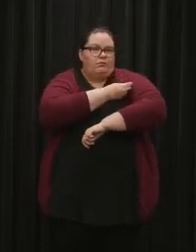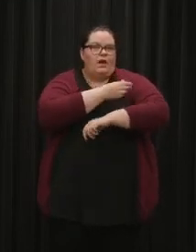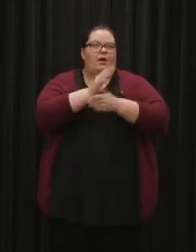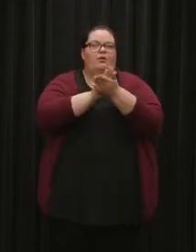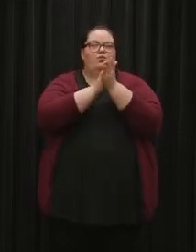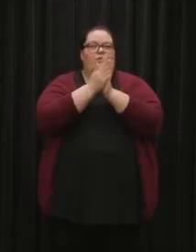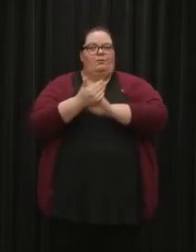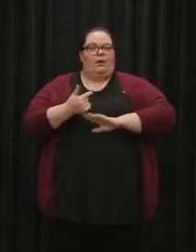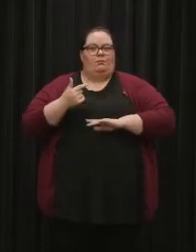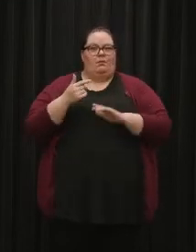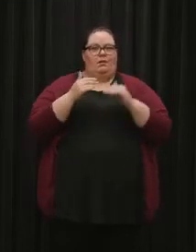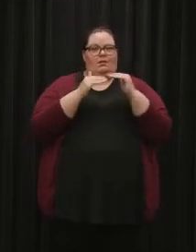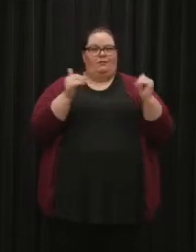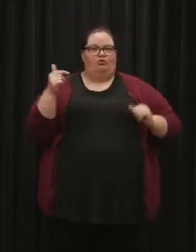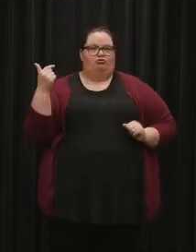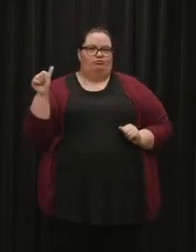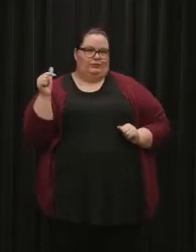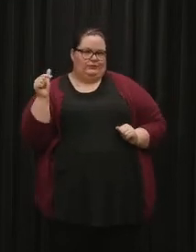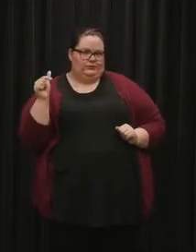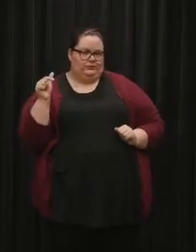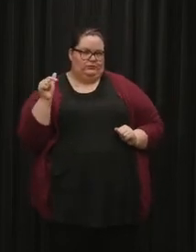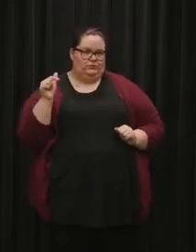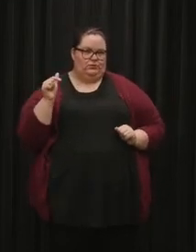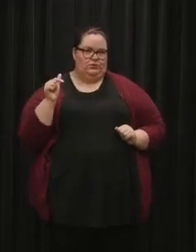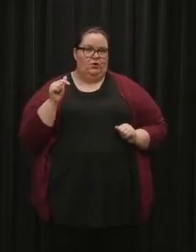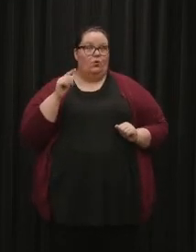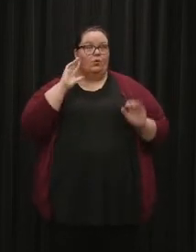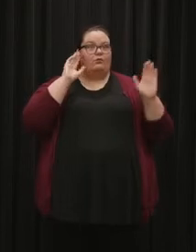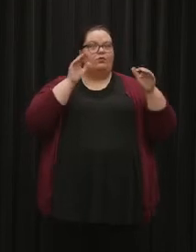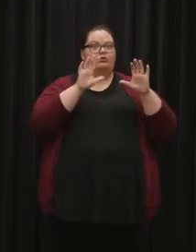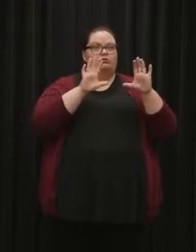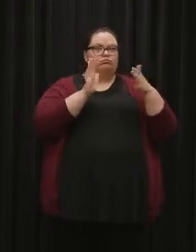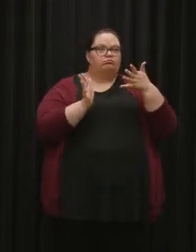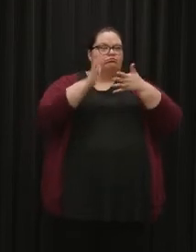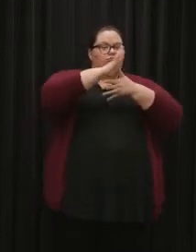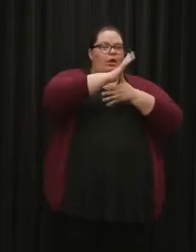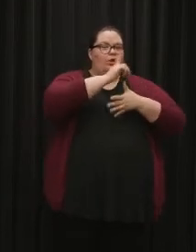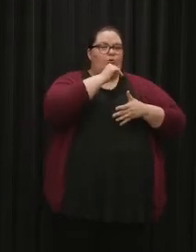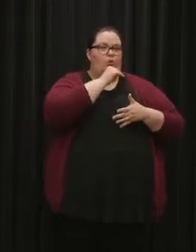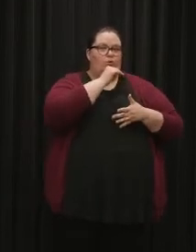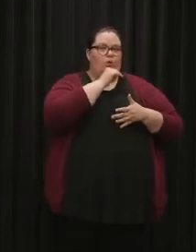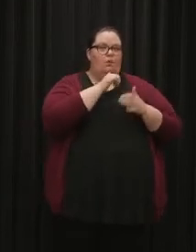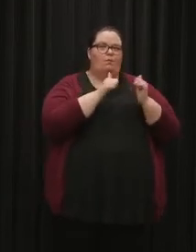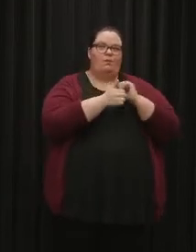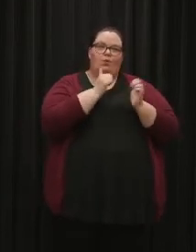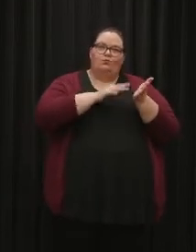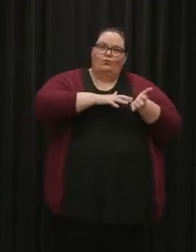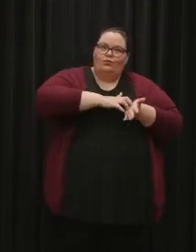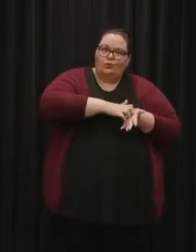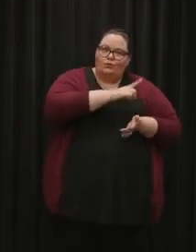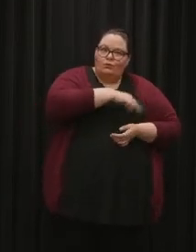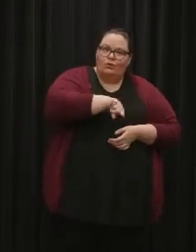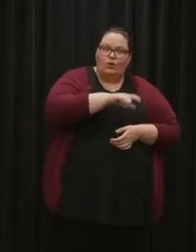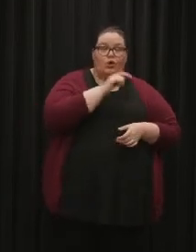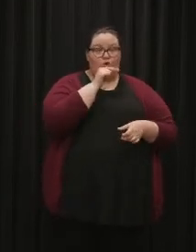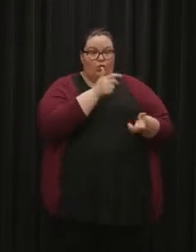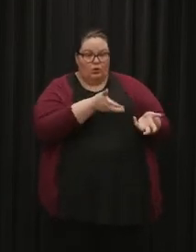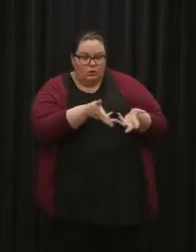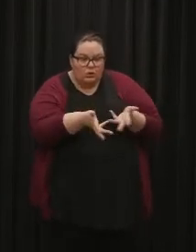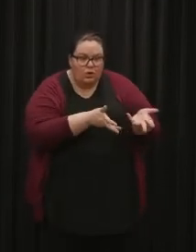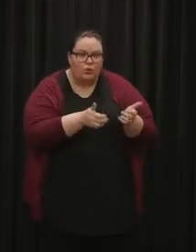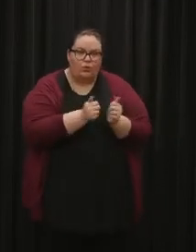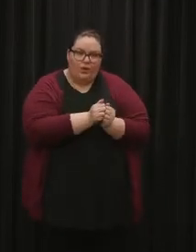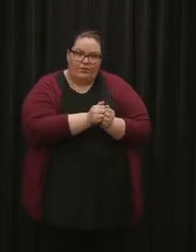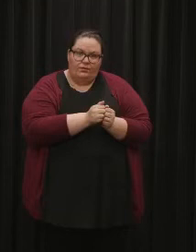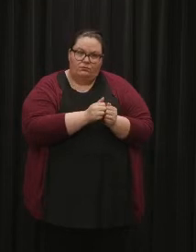to the green level. We will work through the priority groups first, starting with the most vulnerable and those who work with the most